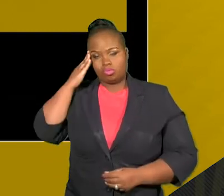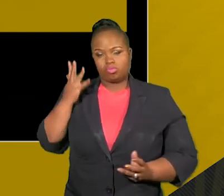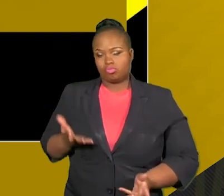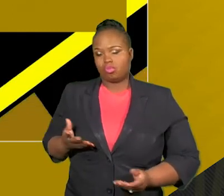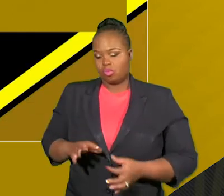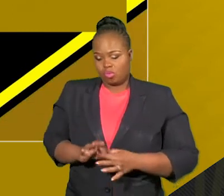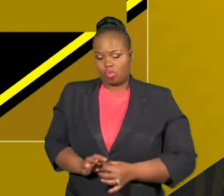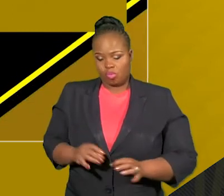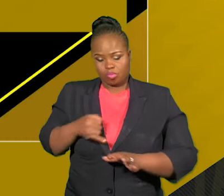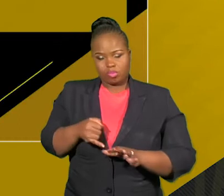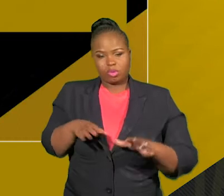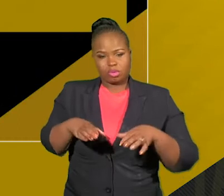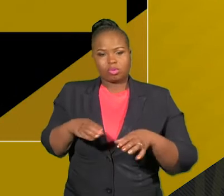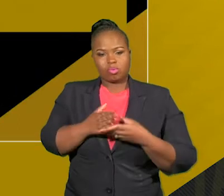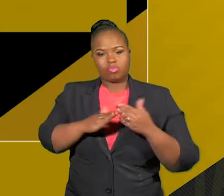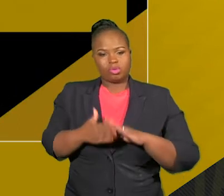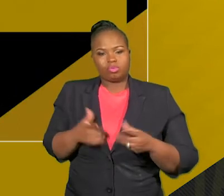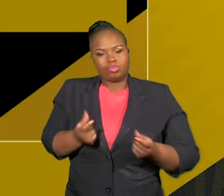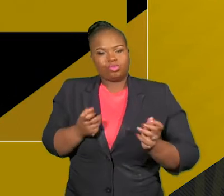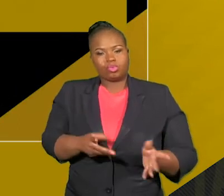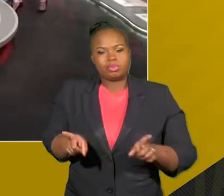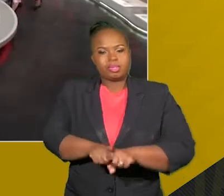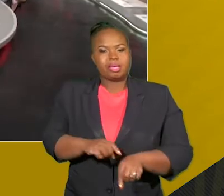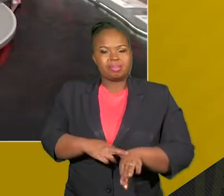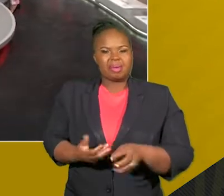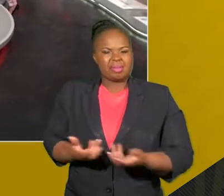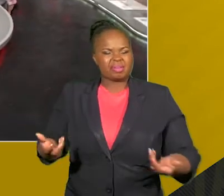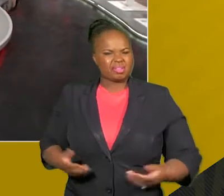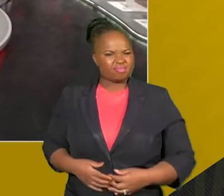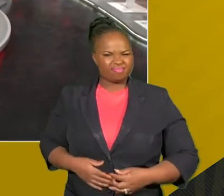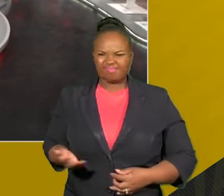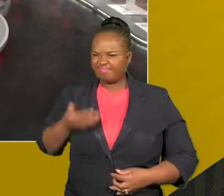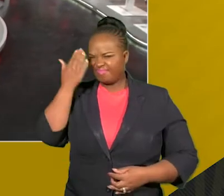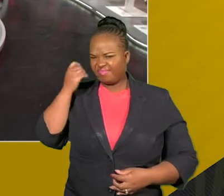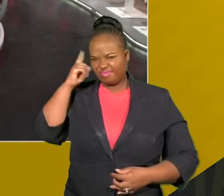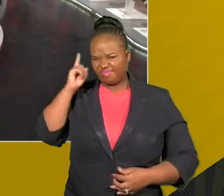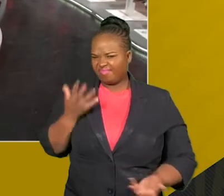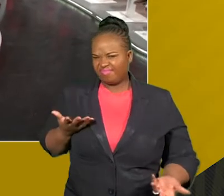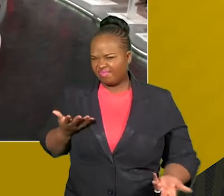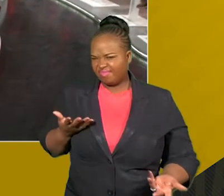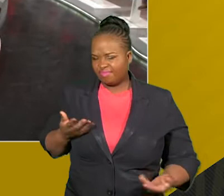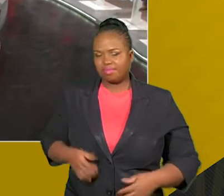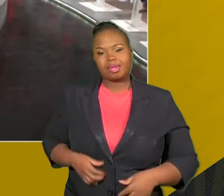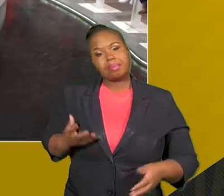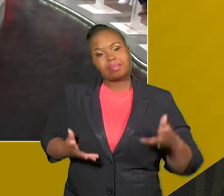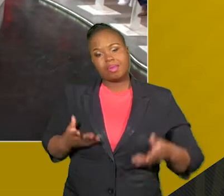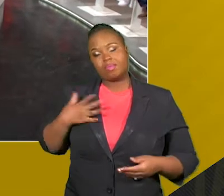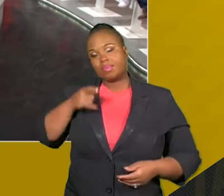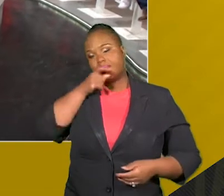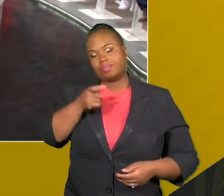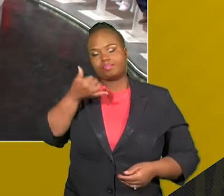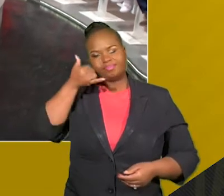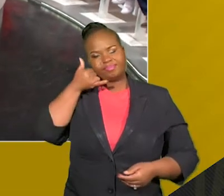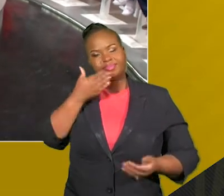at home and in our communities as well. I don't know what you think of today's show, but I'm sure you have something to say. Give us a